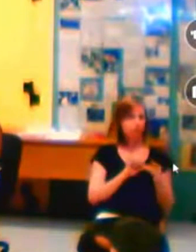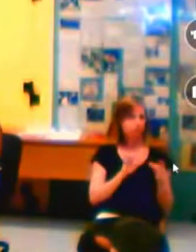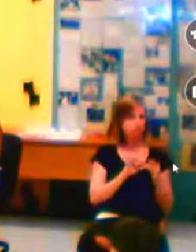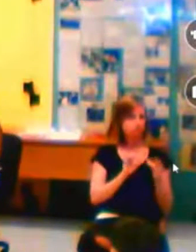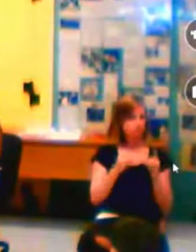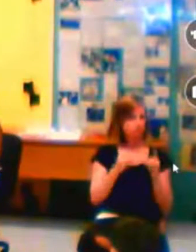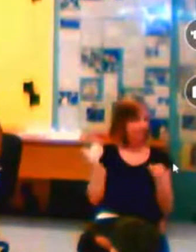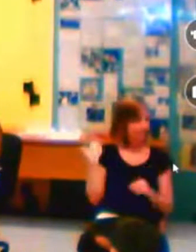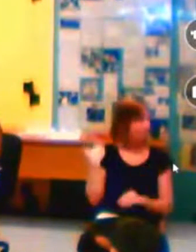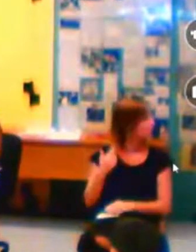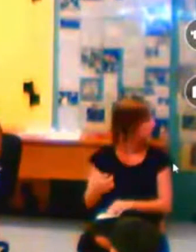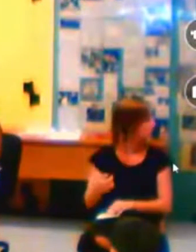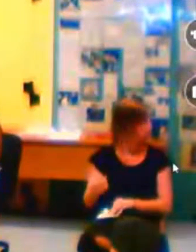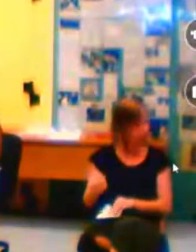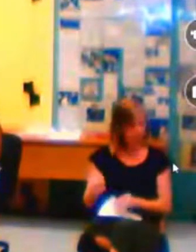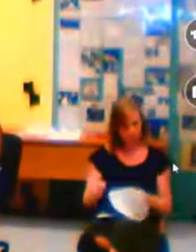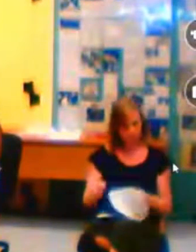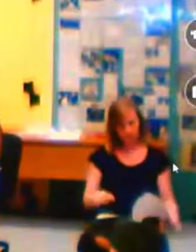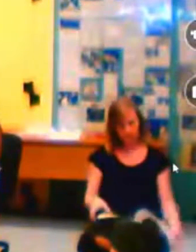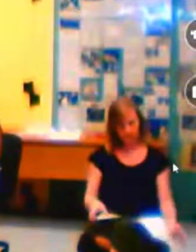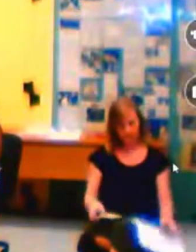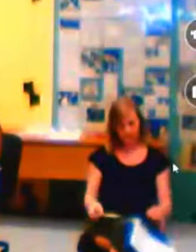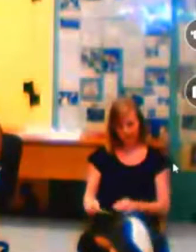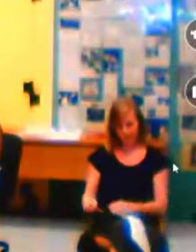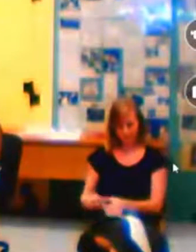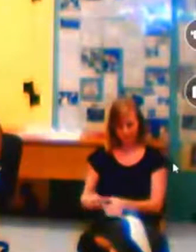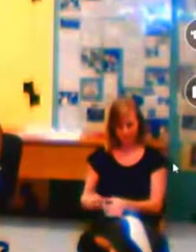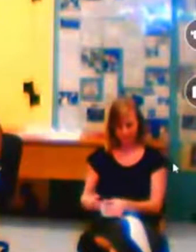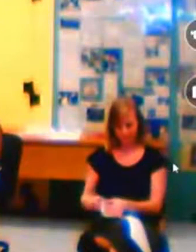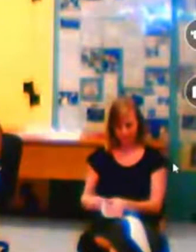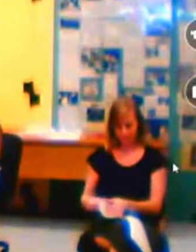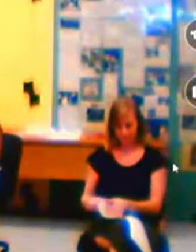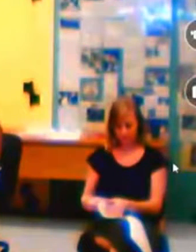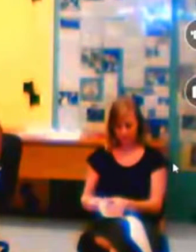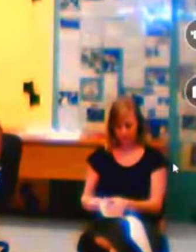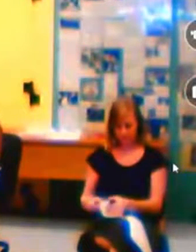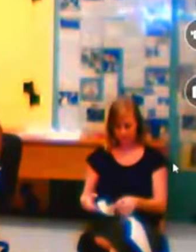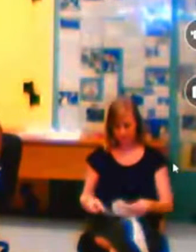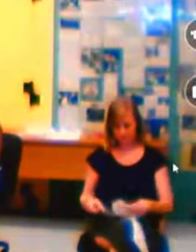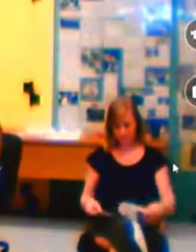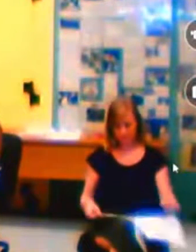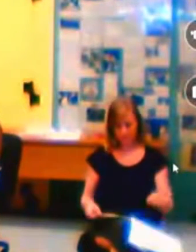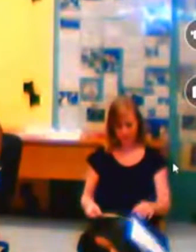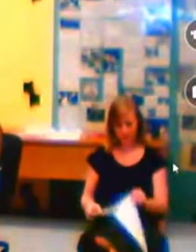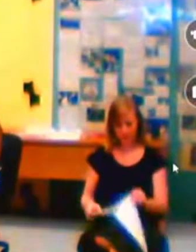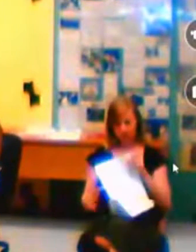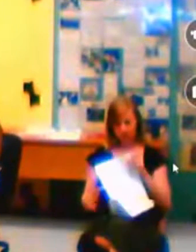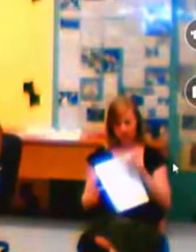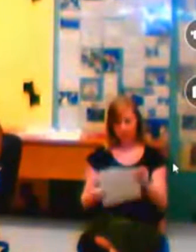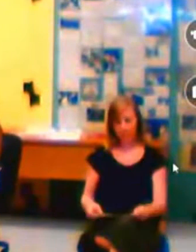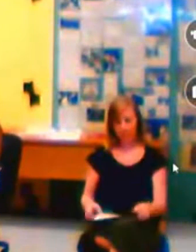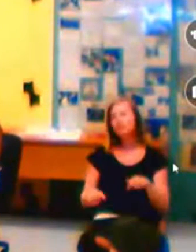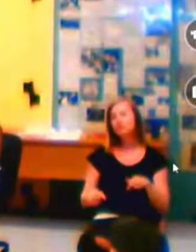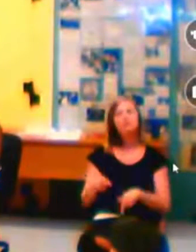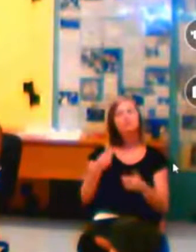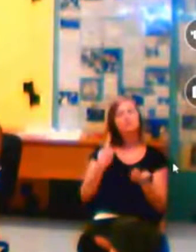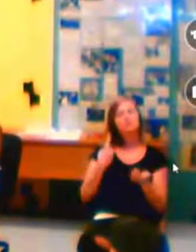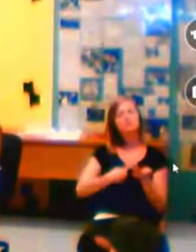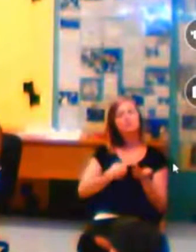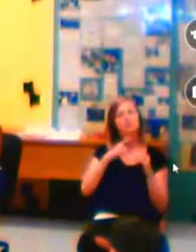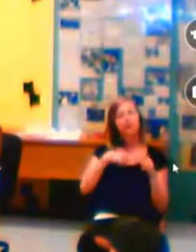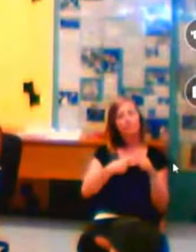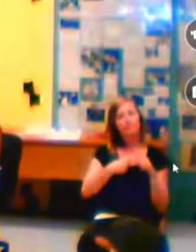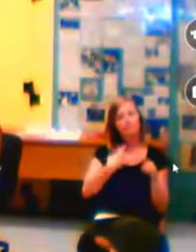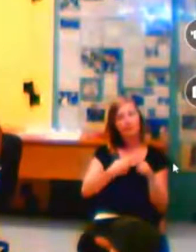better. Whatever you just did is better. So our next question is, and Senator Aguilar alluded to this a little bit earlier, but